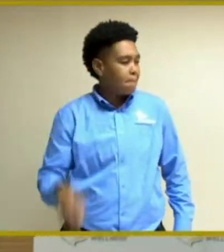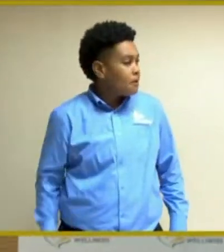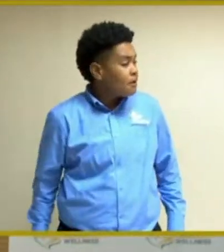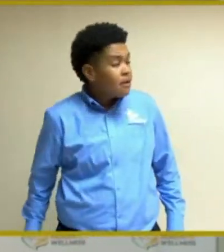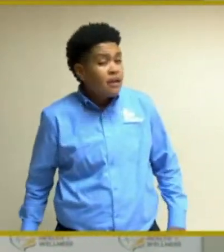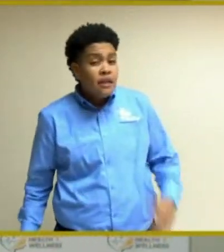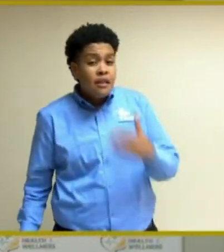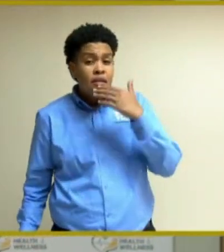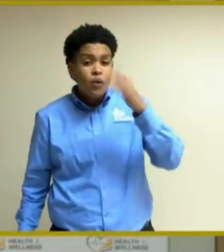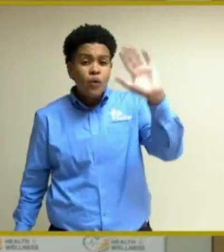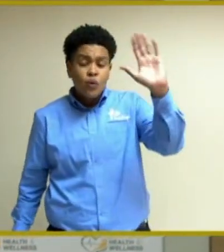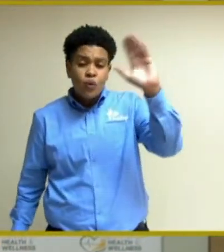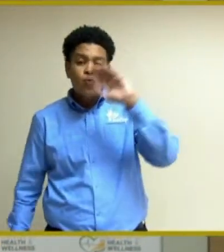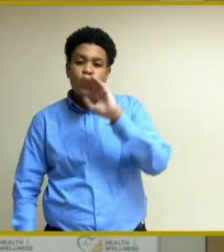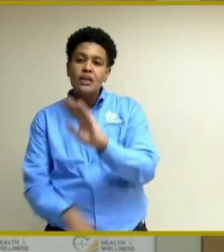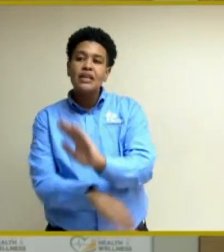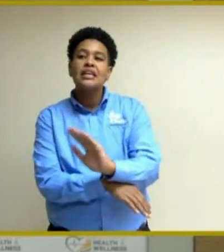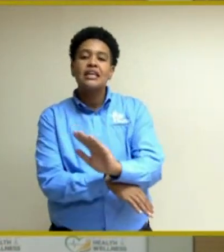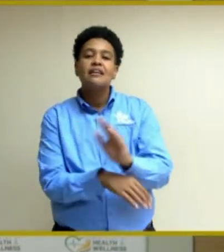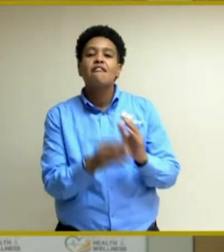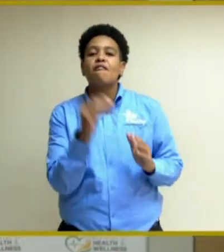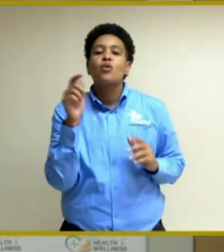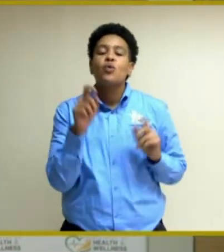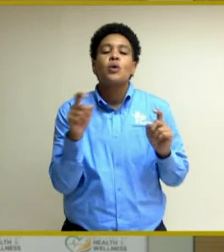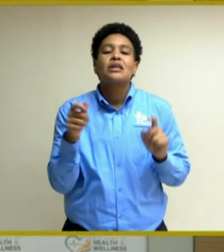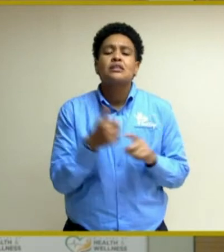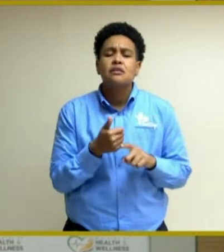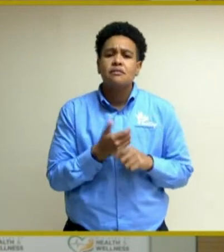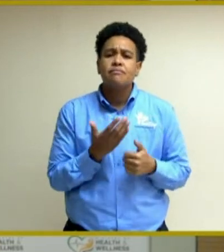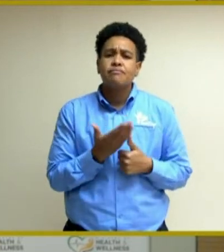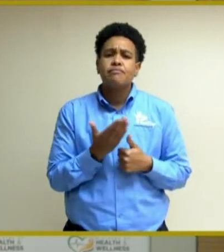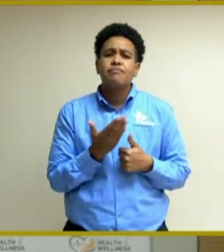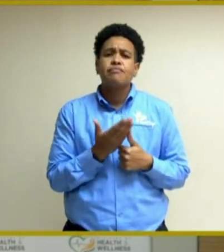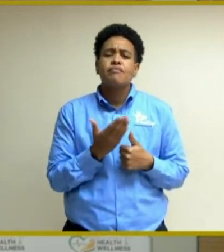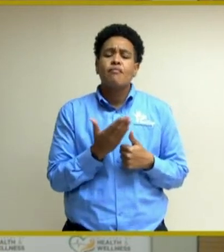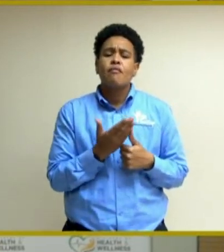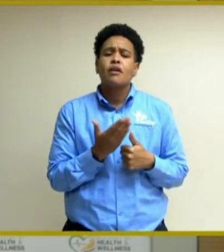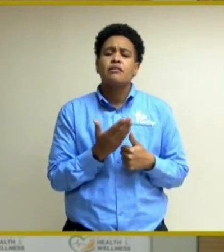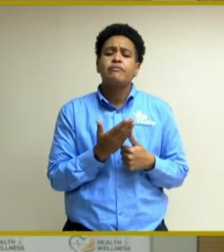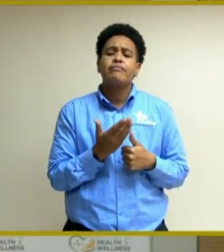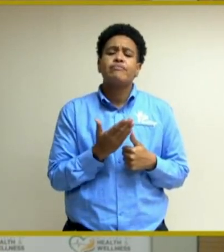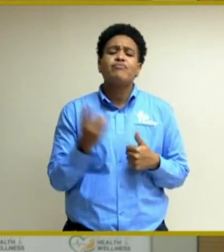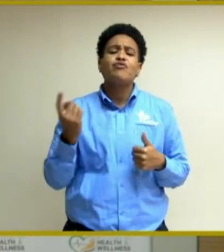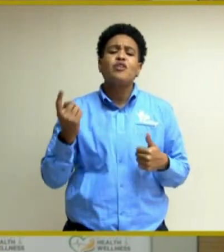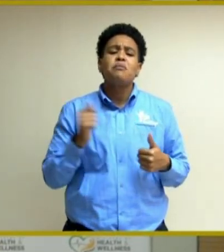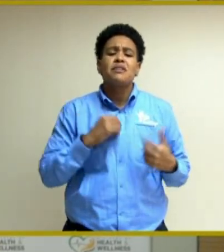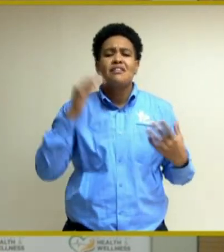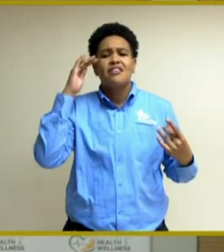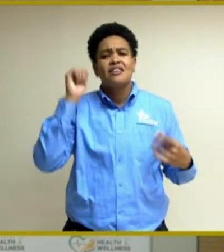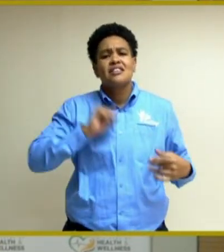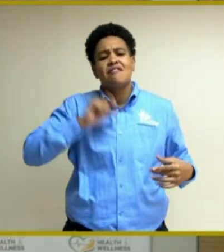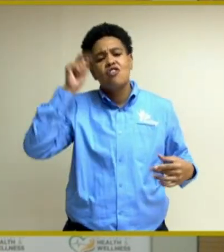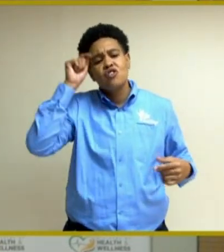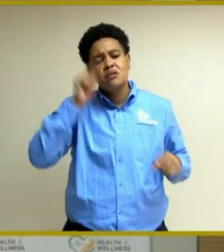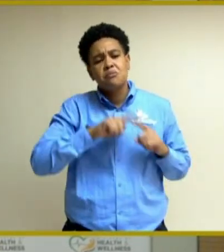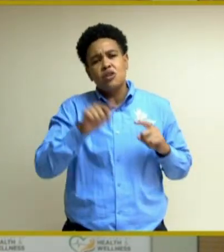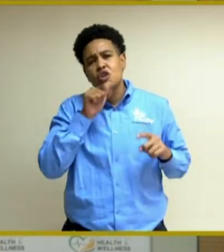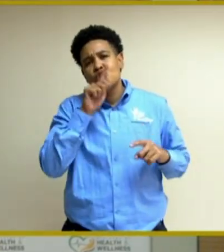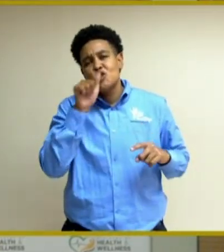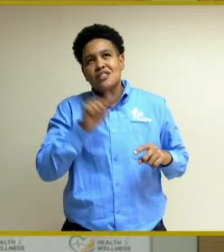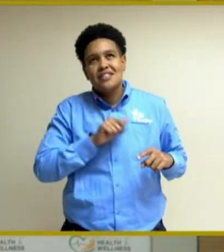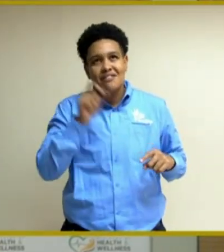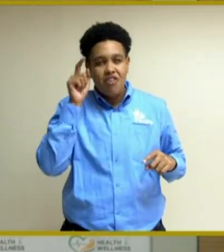Hi, good evening. Couple questions. One, there's something I thought I understood, but I'm not sure I do.